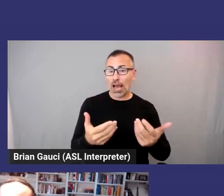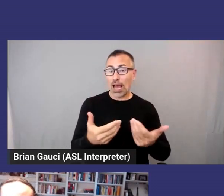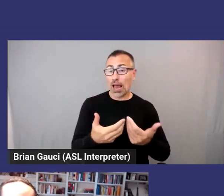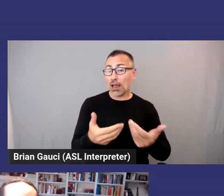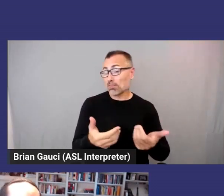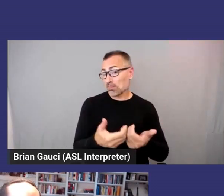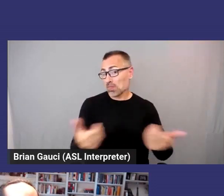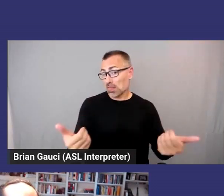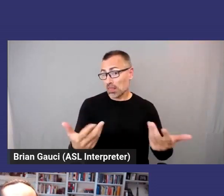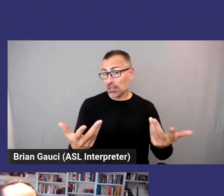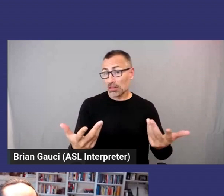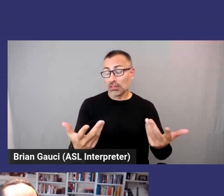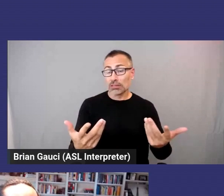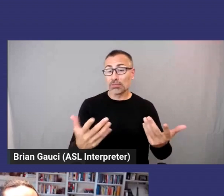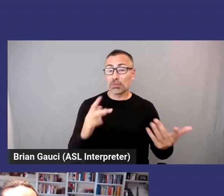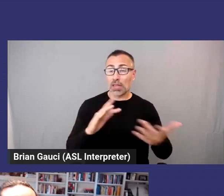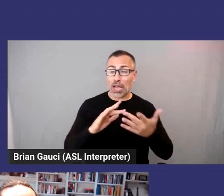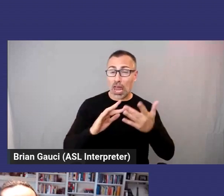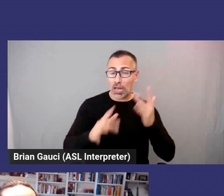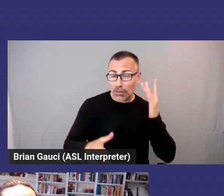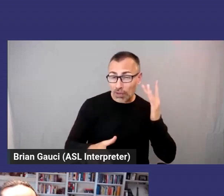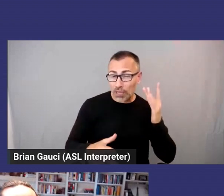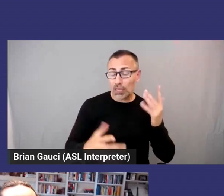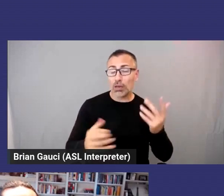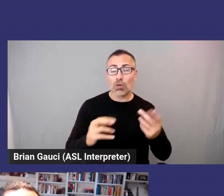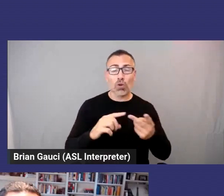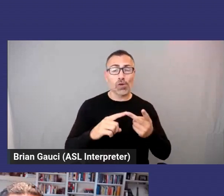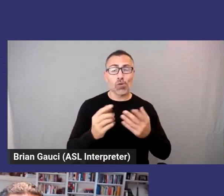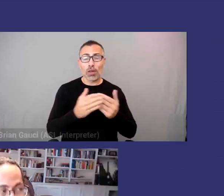surface that through Internet Monitor as well.